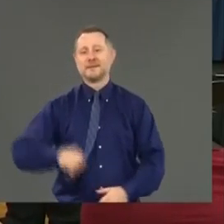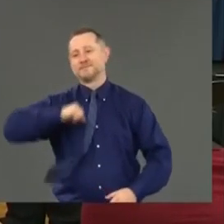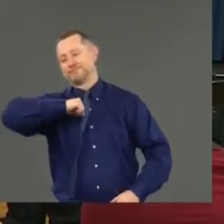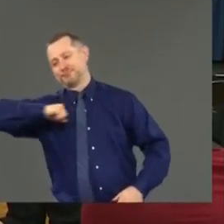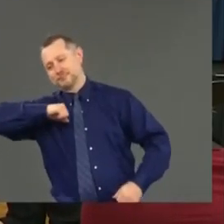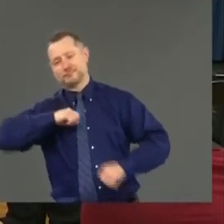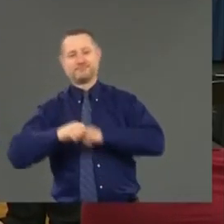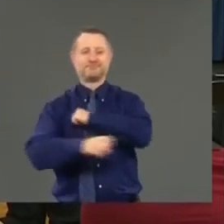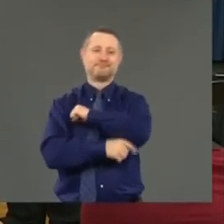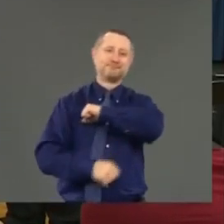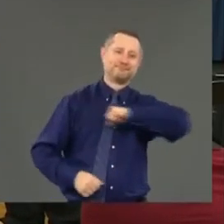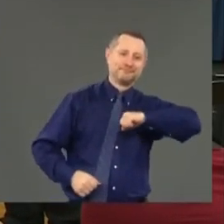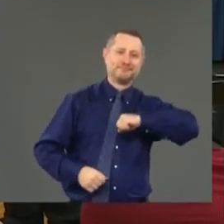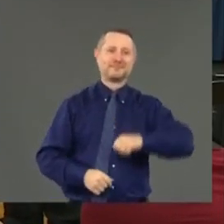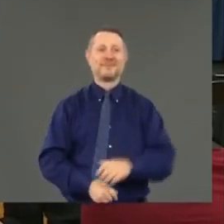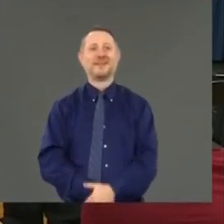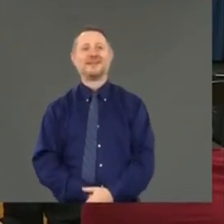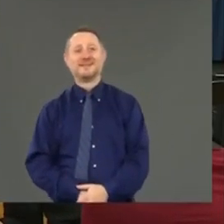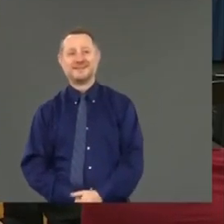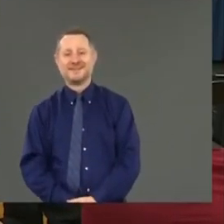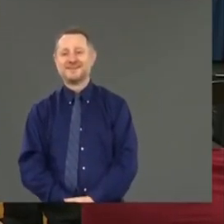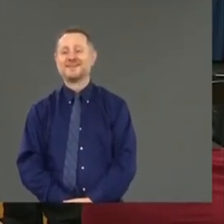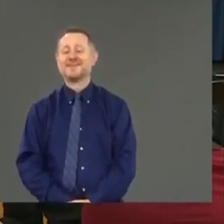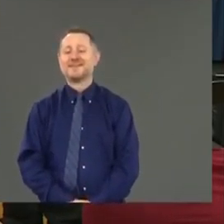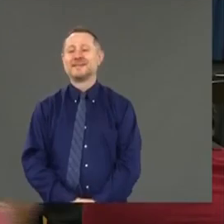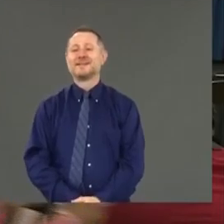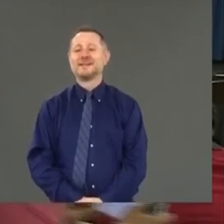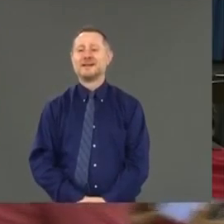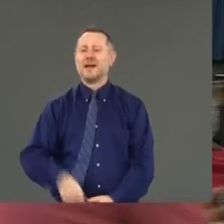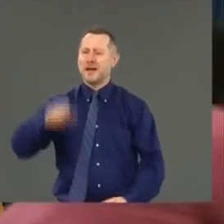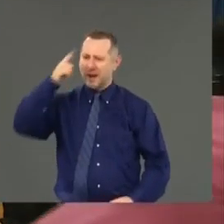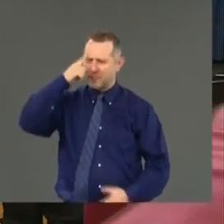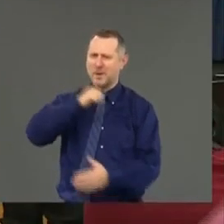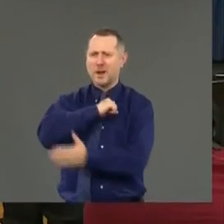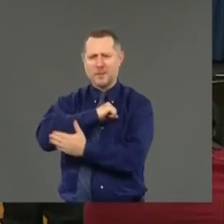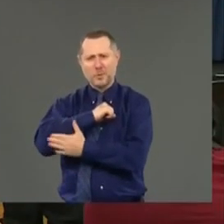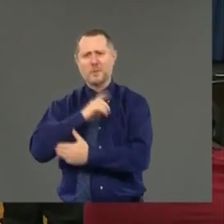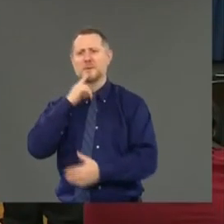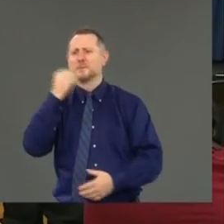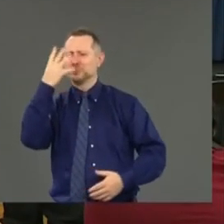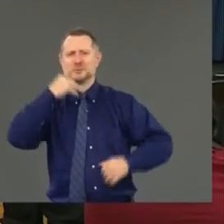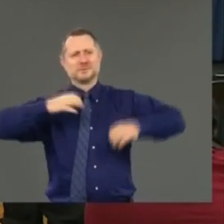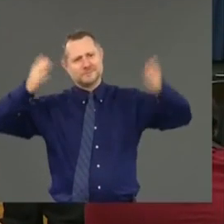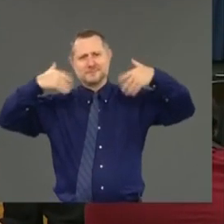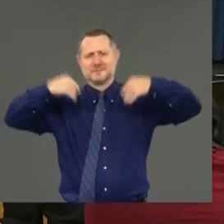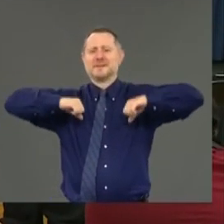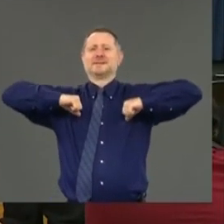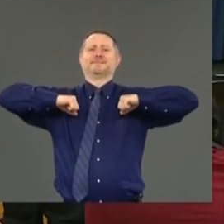Terrible. Let's take you one picture later.